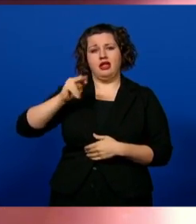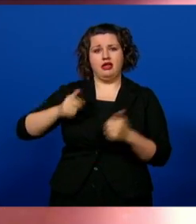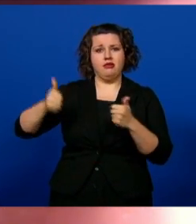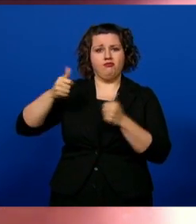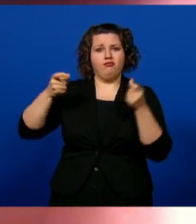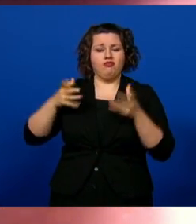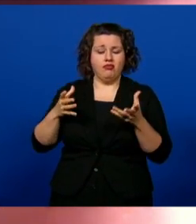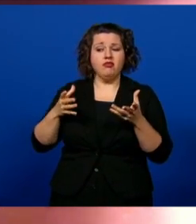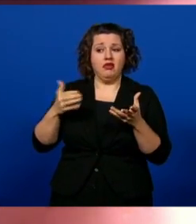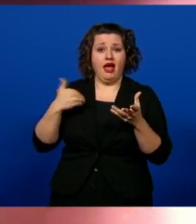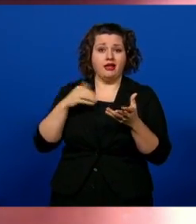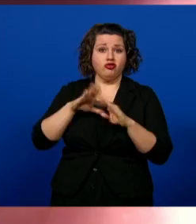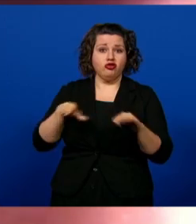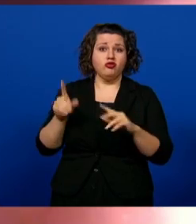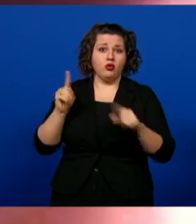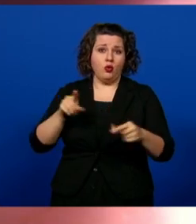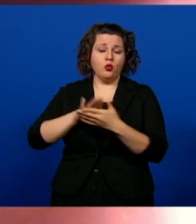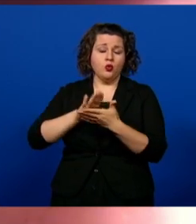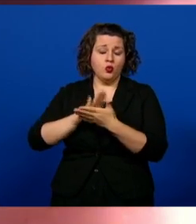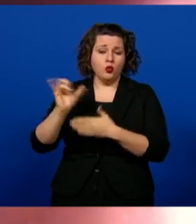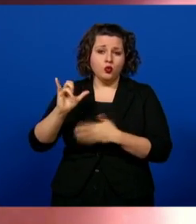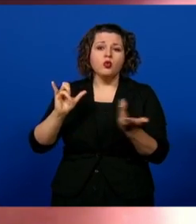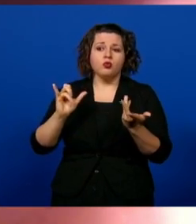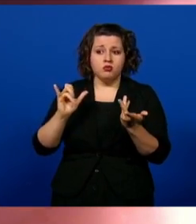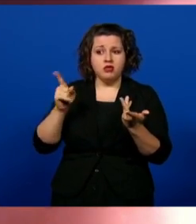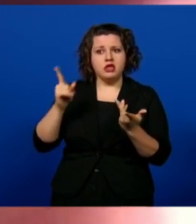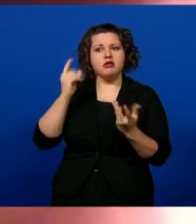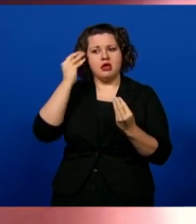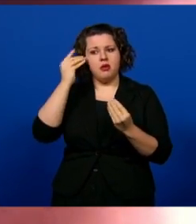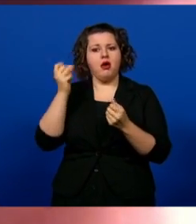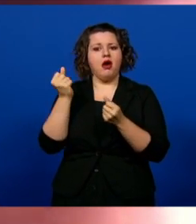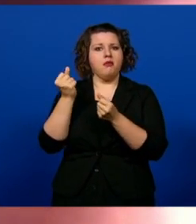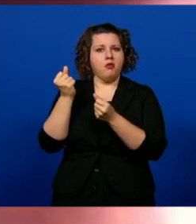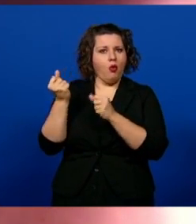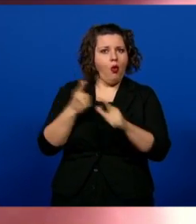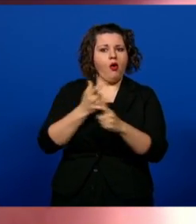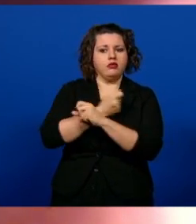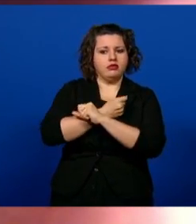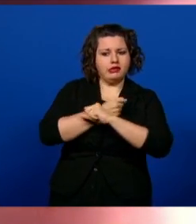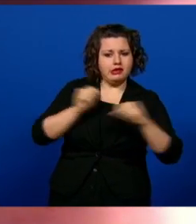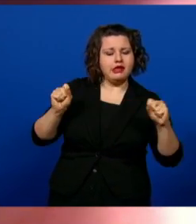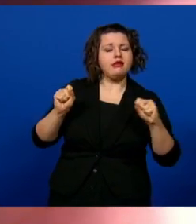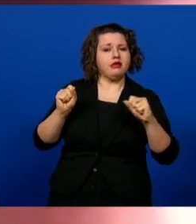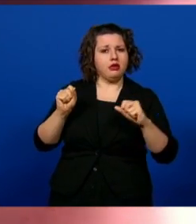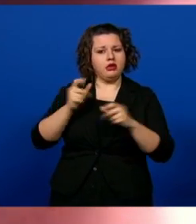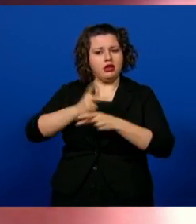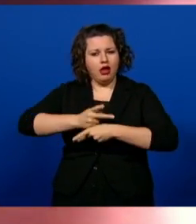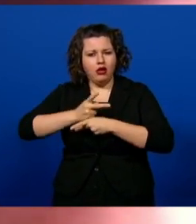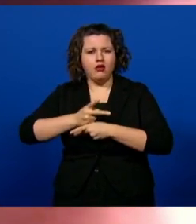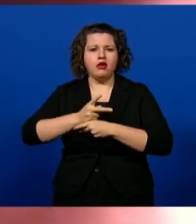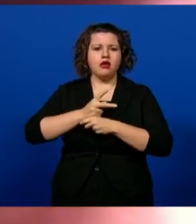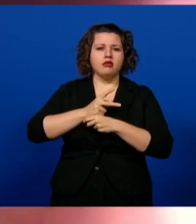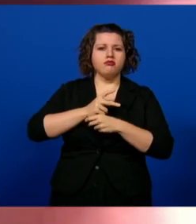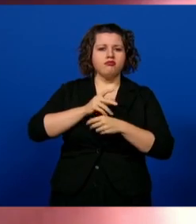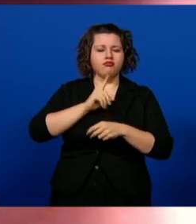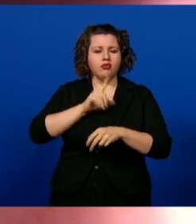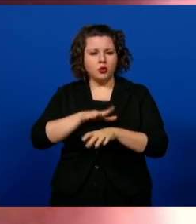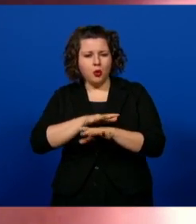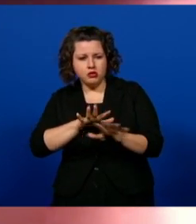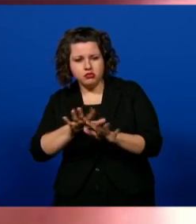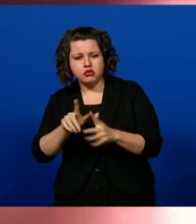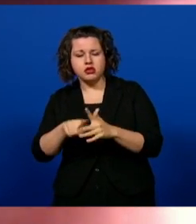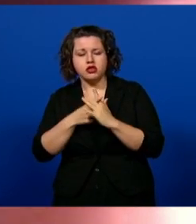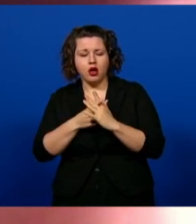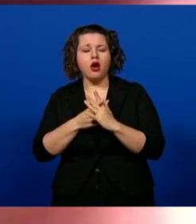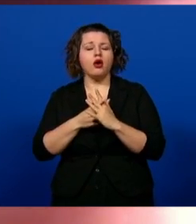at Cardinal, has everyone's safety in mind as we carefully and cautiously start a new school year, which will be unlike any